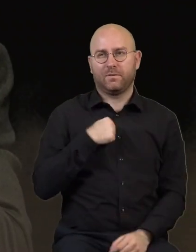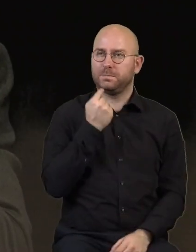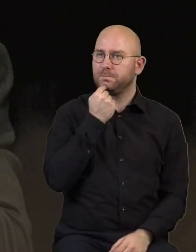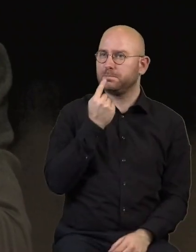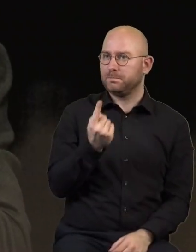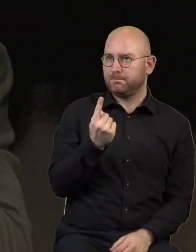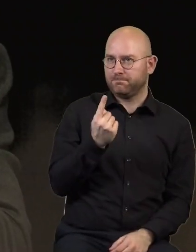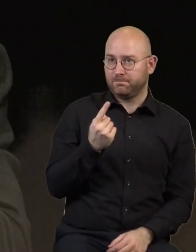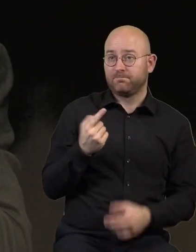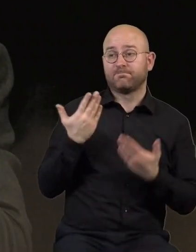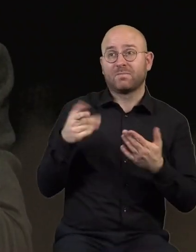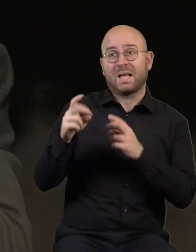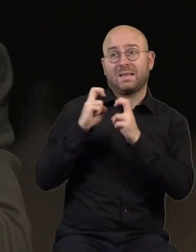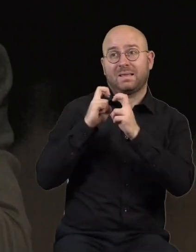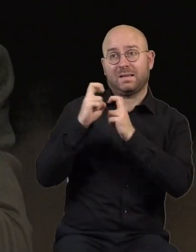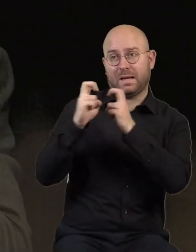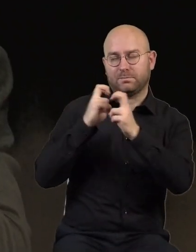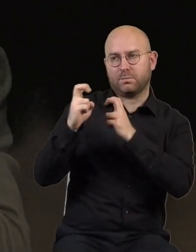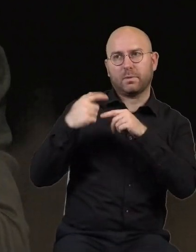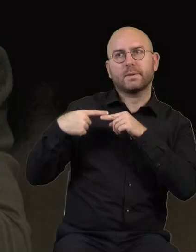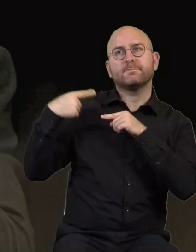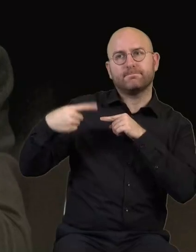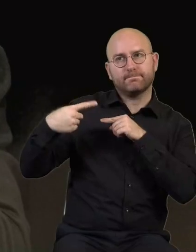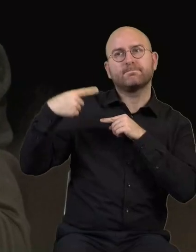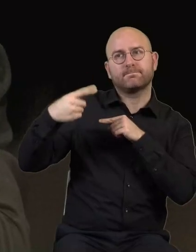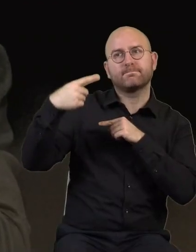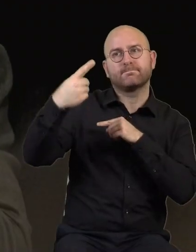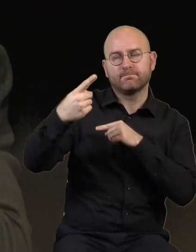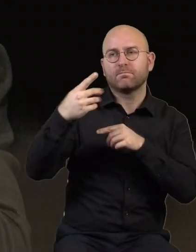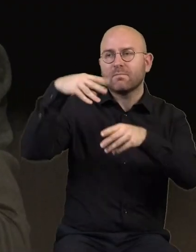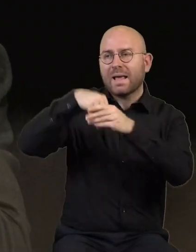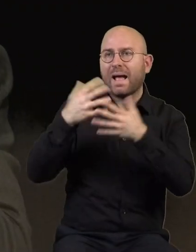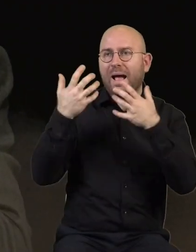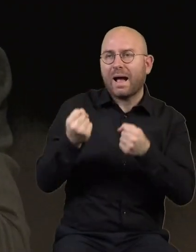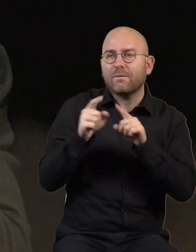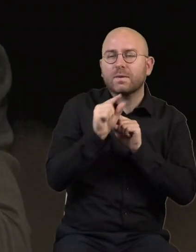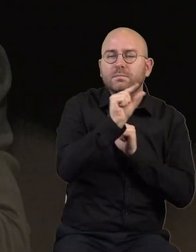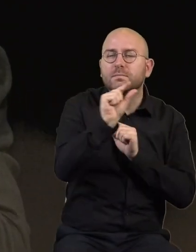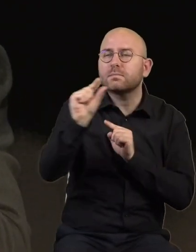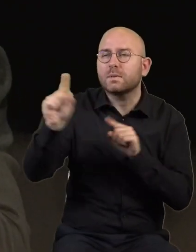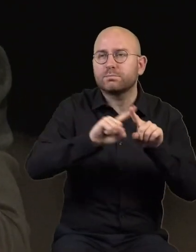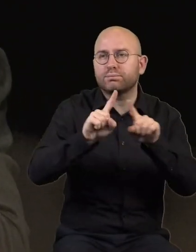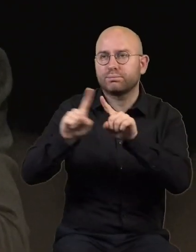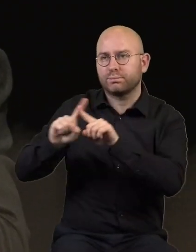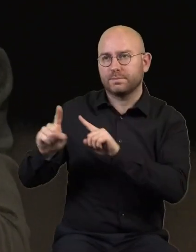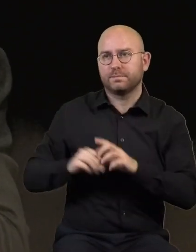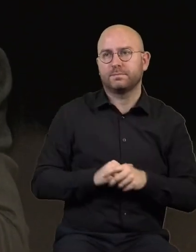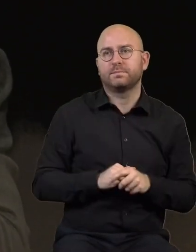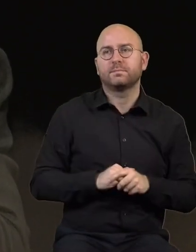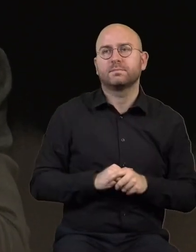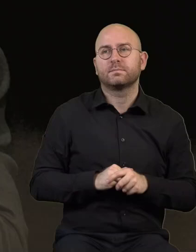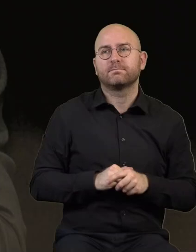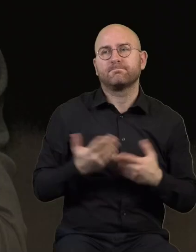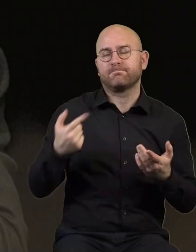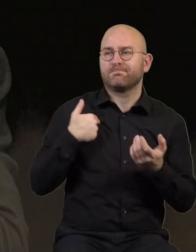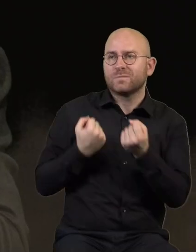are a number of aspects to it. We normally, when we're doing our advice on planning, we look at measures rather than